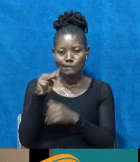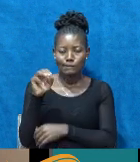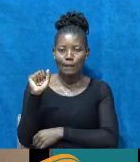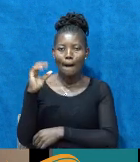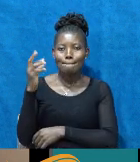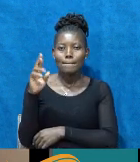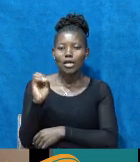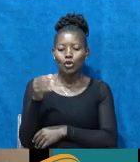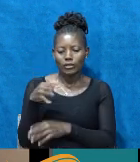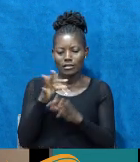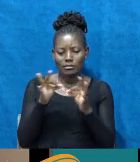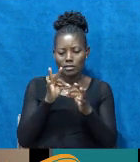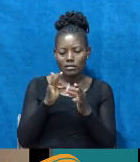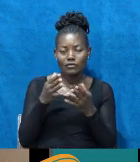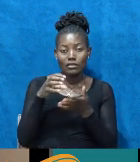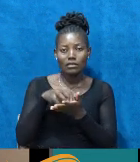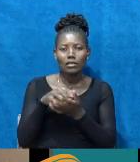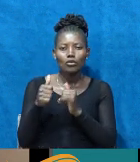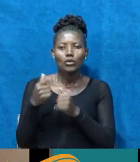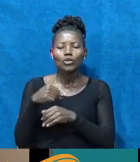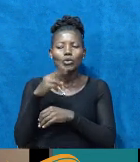fats in recovery. Next slide.